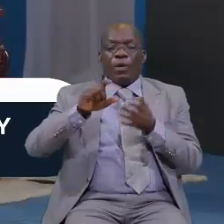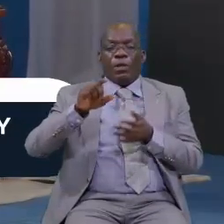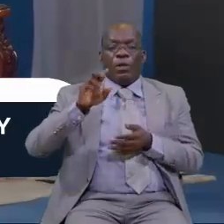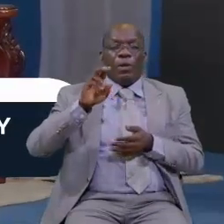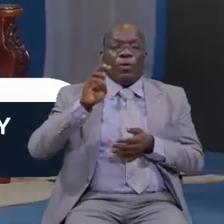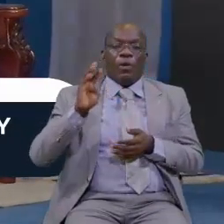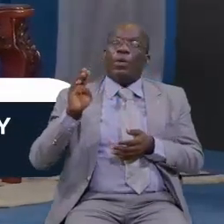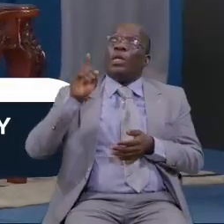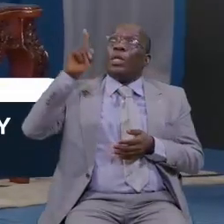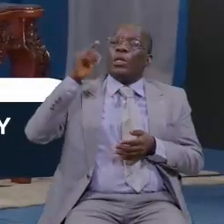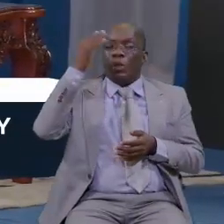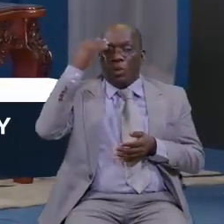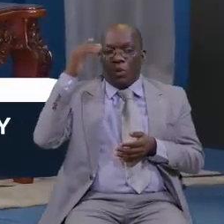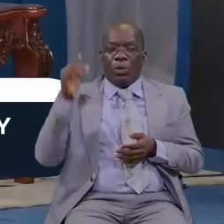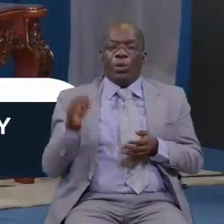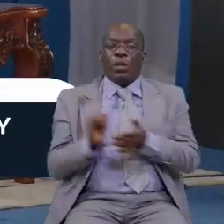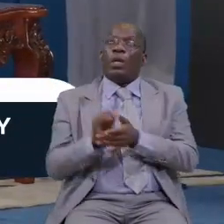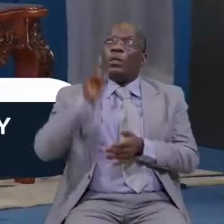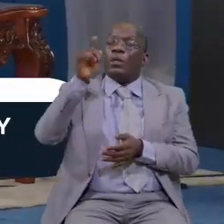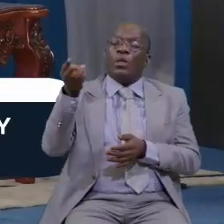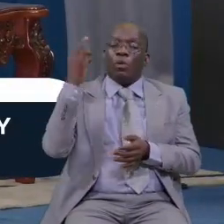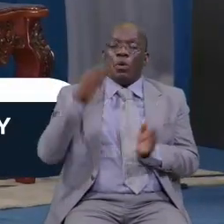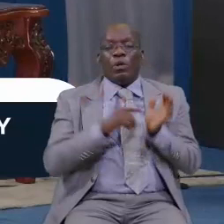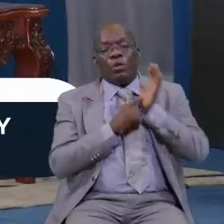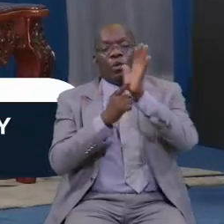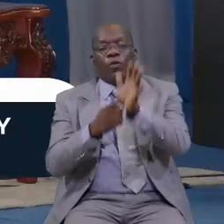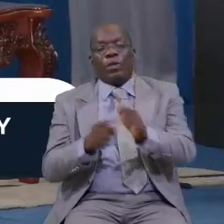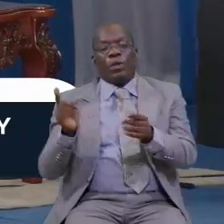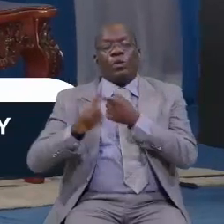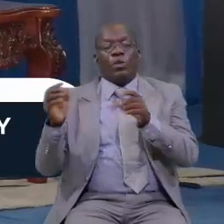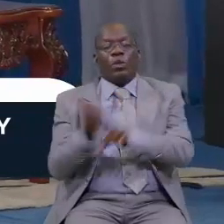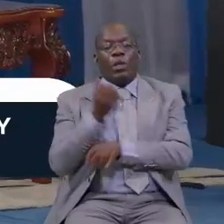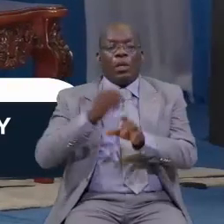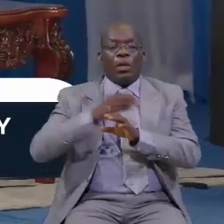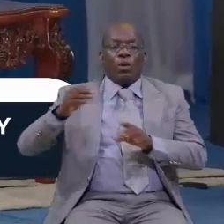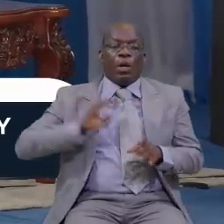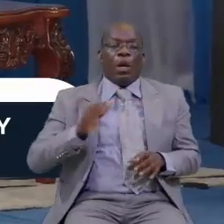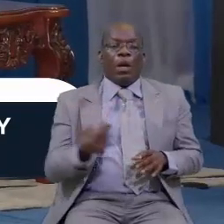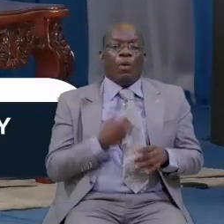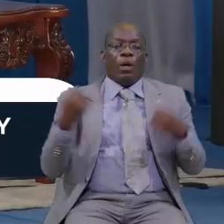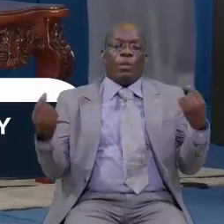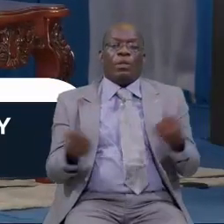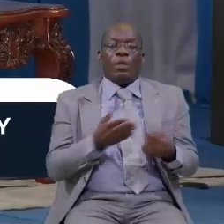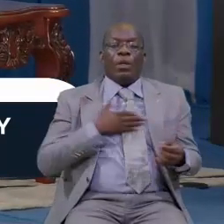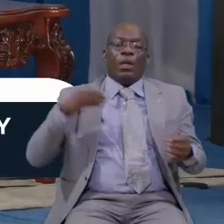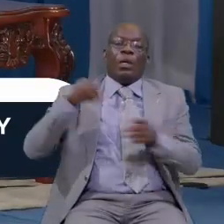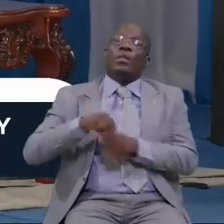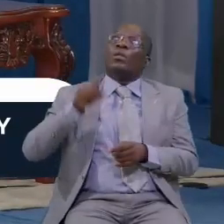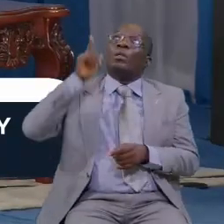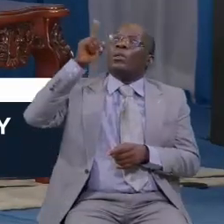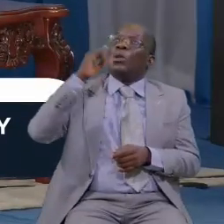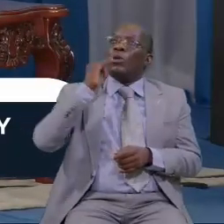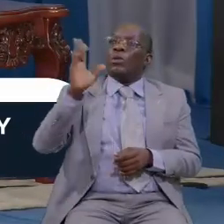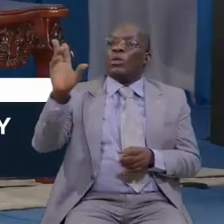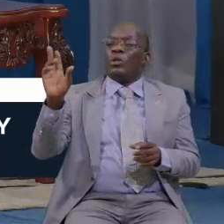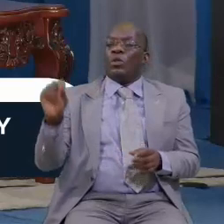take away our sin. And in him is no sin.